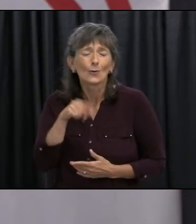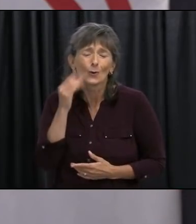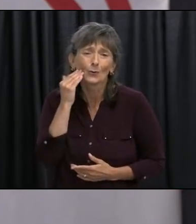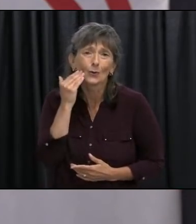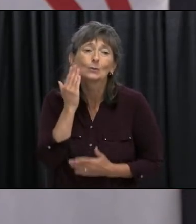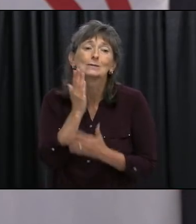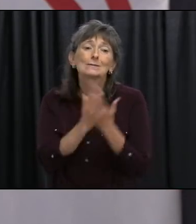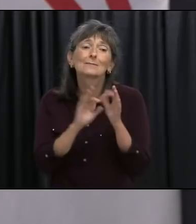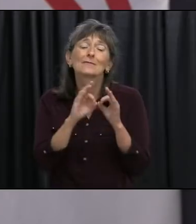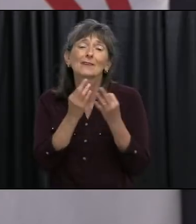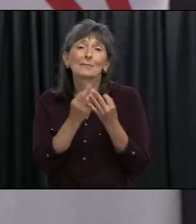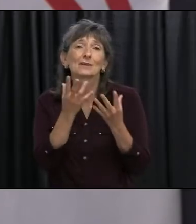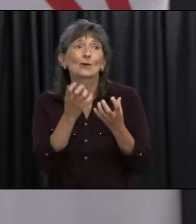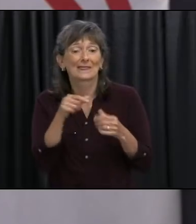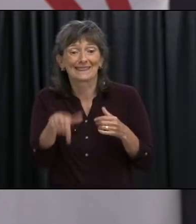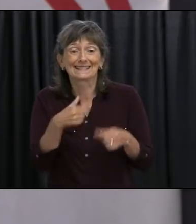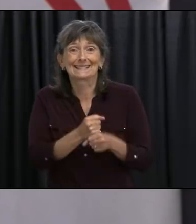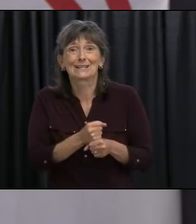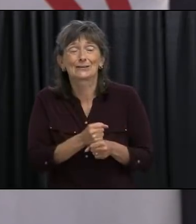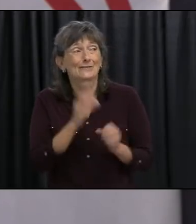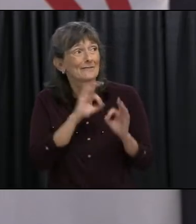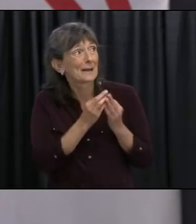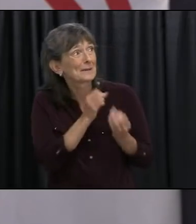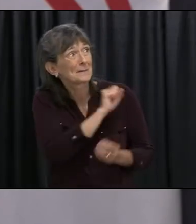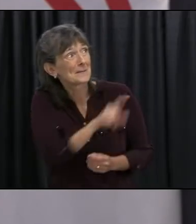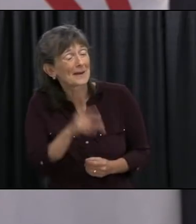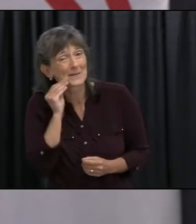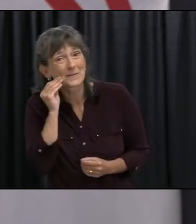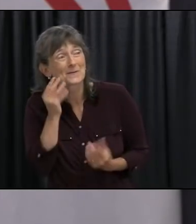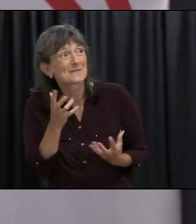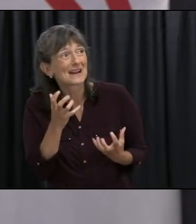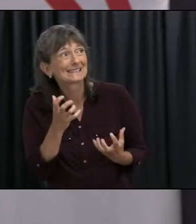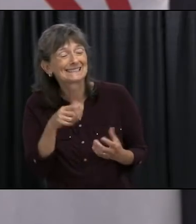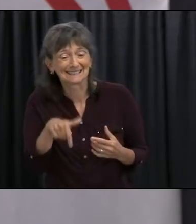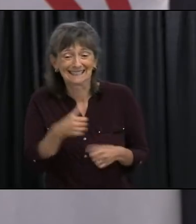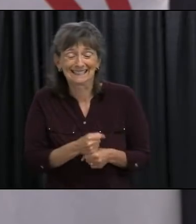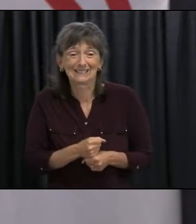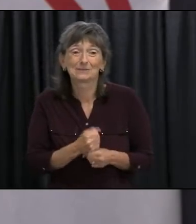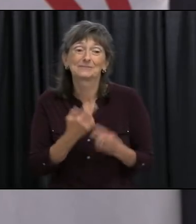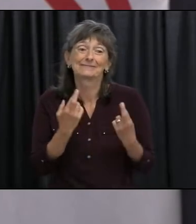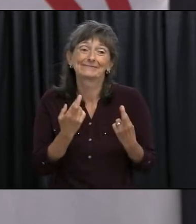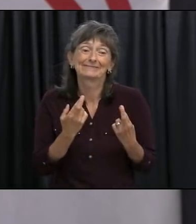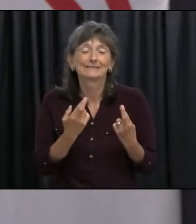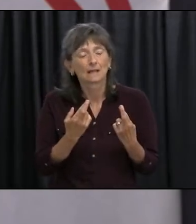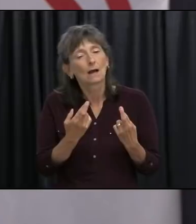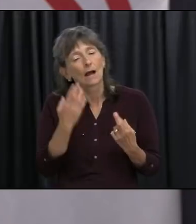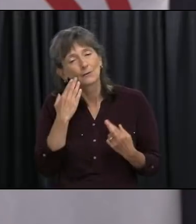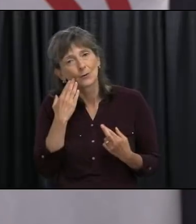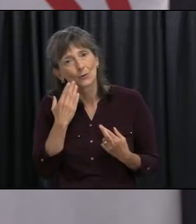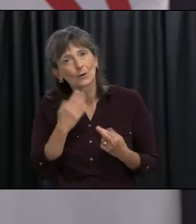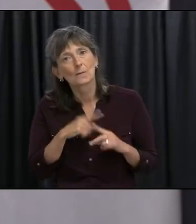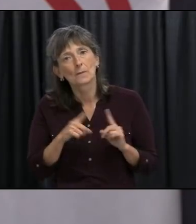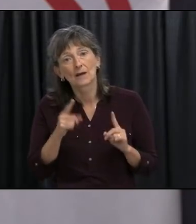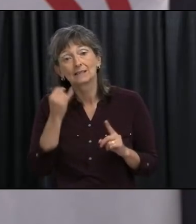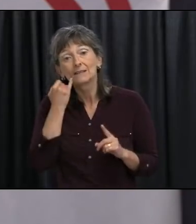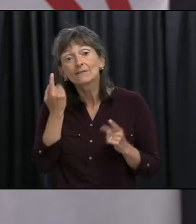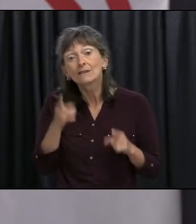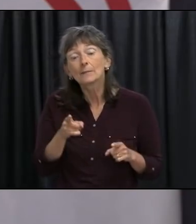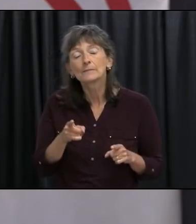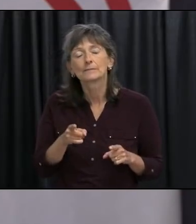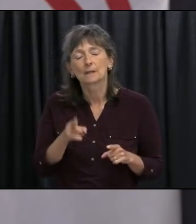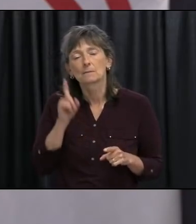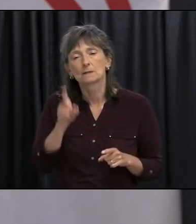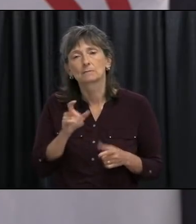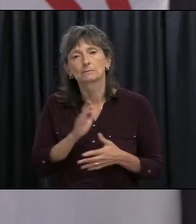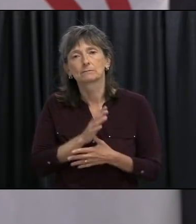be reunited sometime this year. As we get there, we'll make sure that we can do it safely based on the response that would be required if